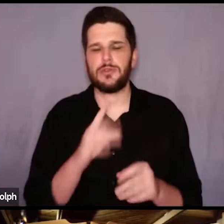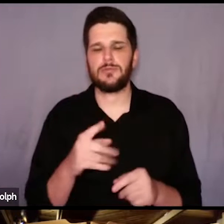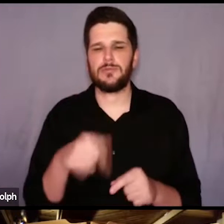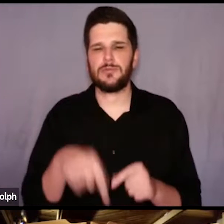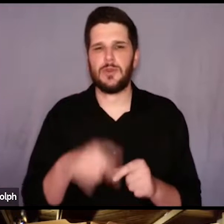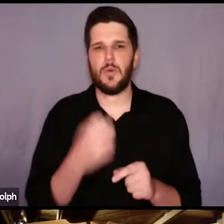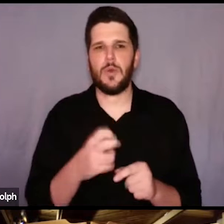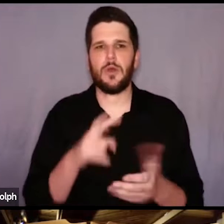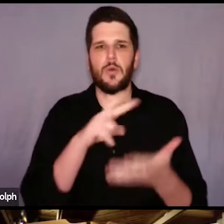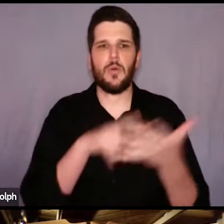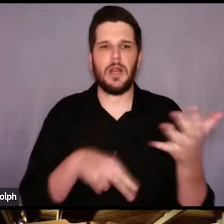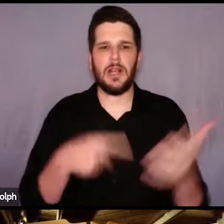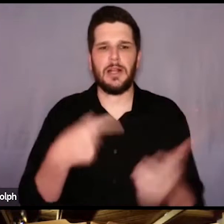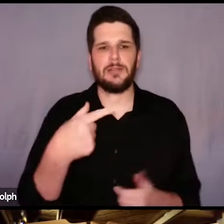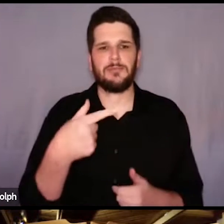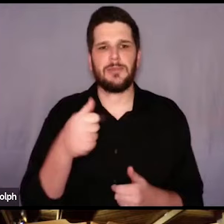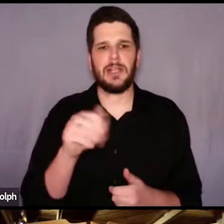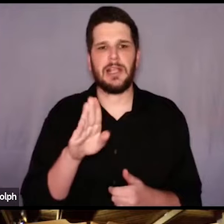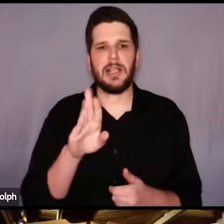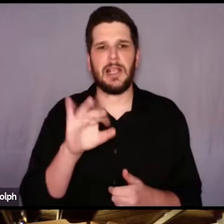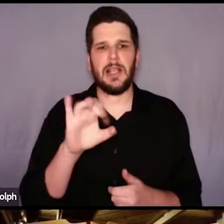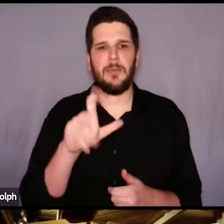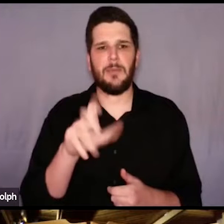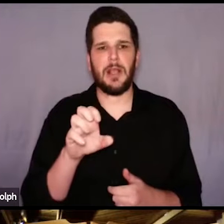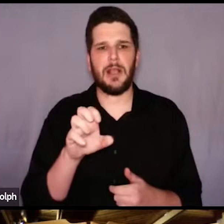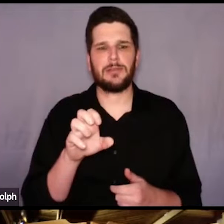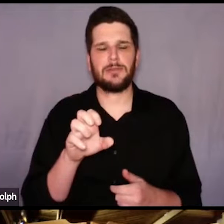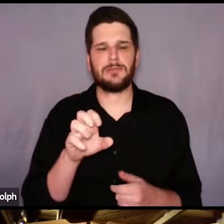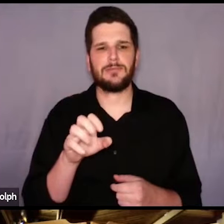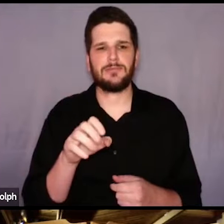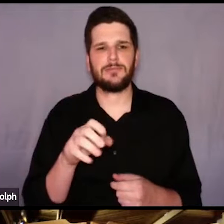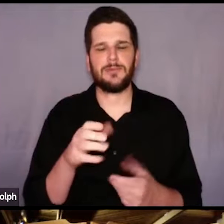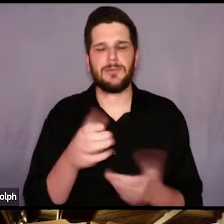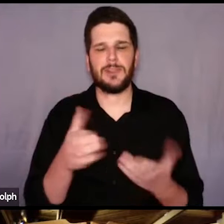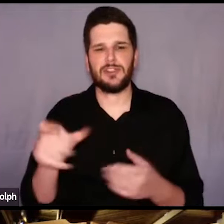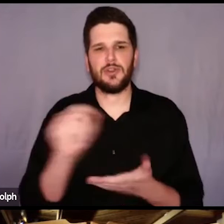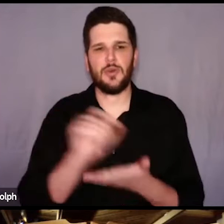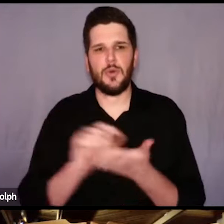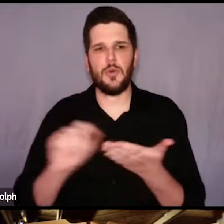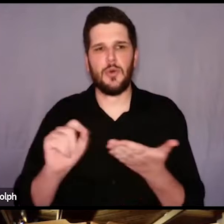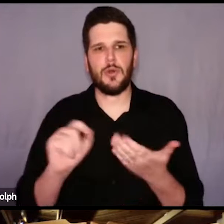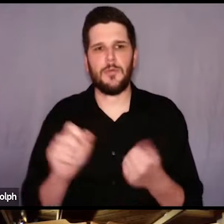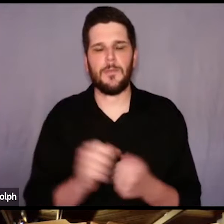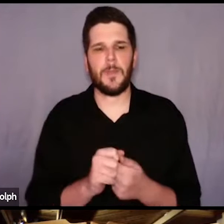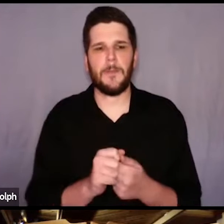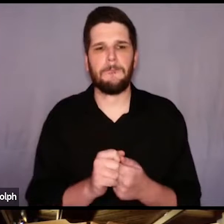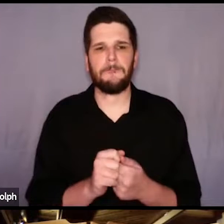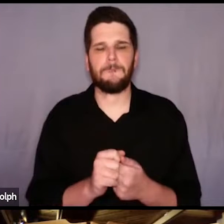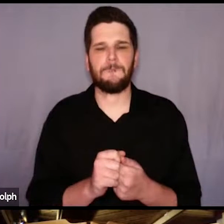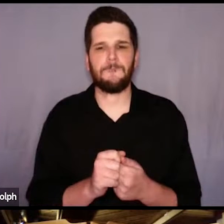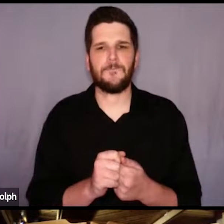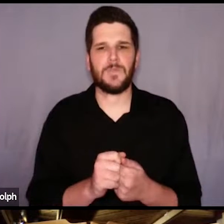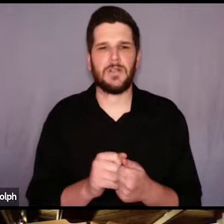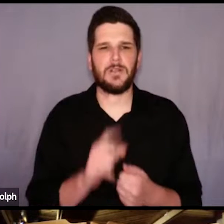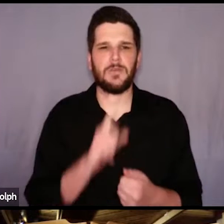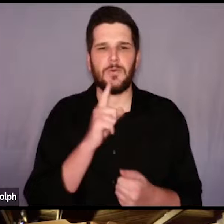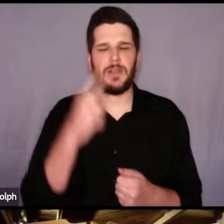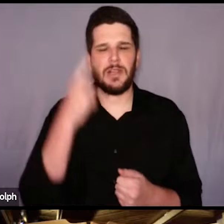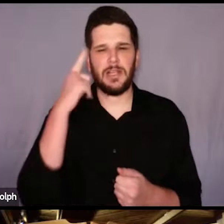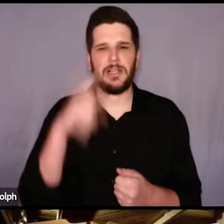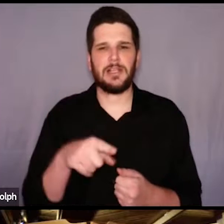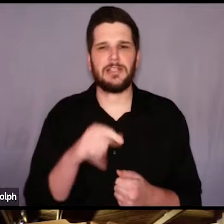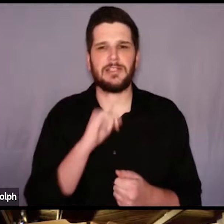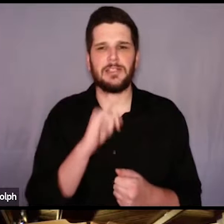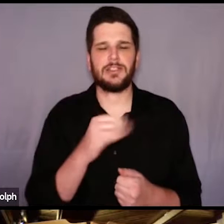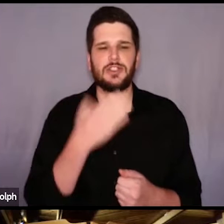Gabrielle's piece that she wrote. It's a bit of a stream of consciousness piece. And I think that this is kind of a